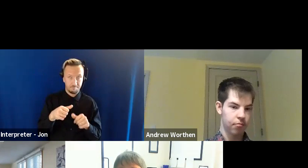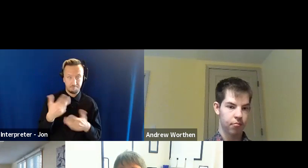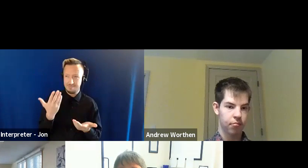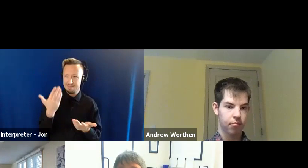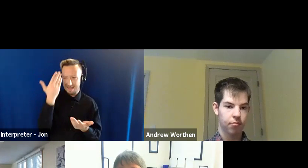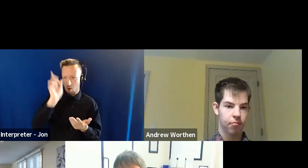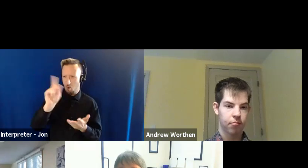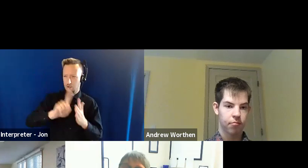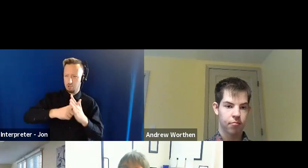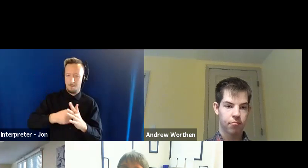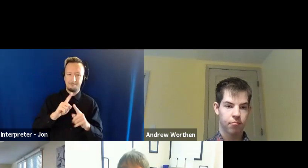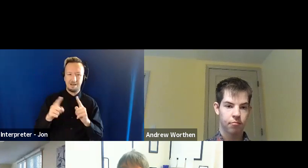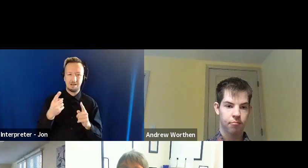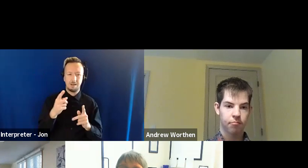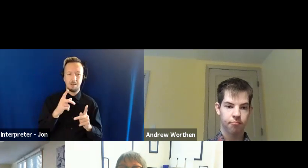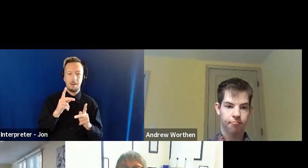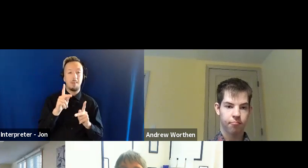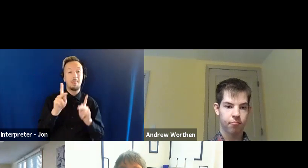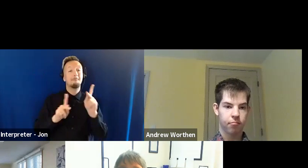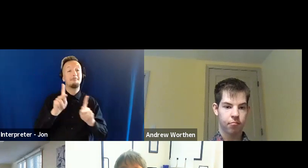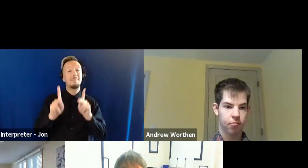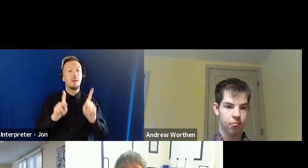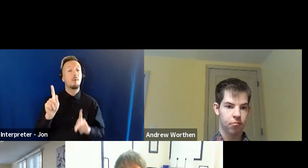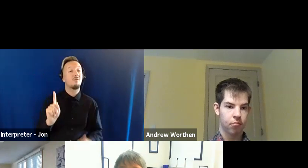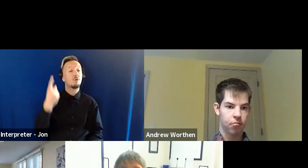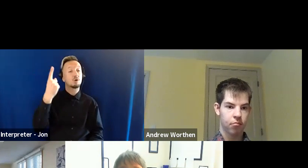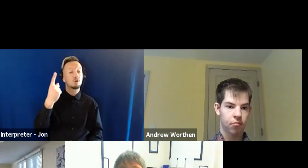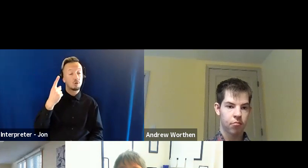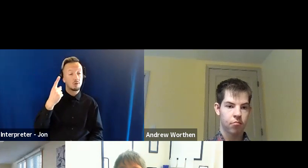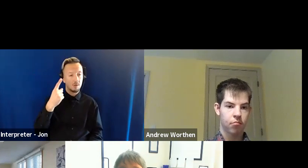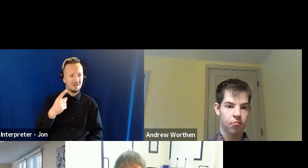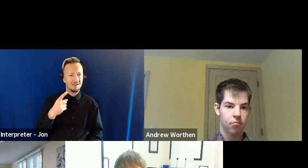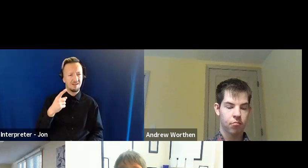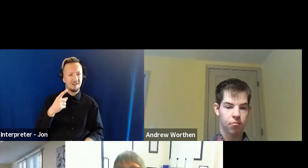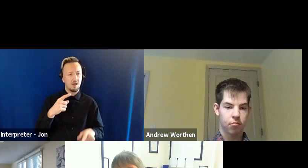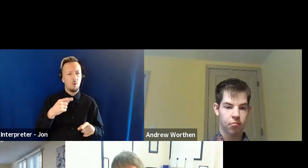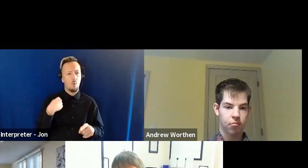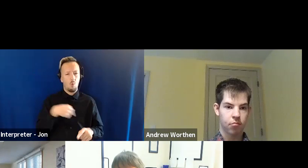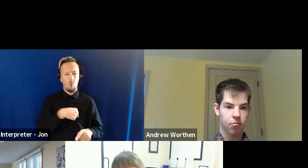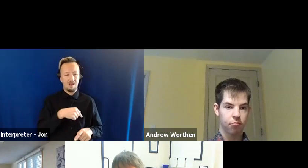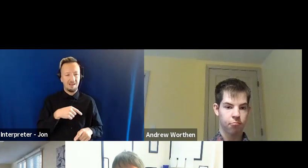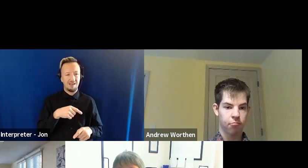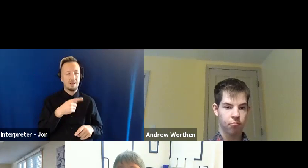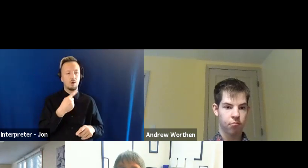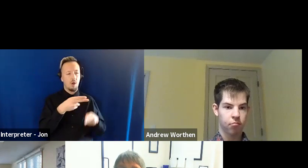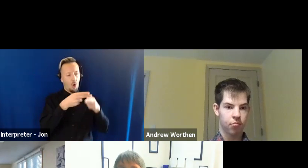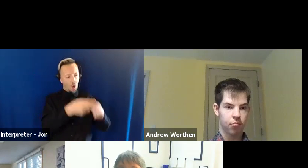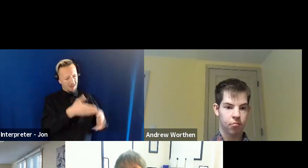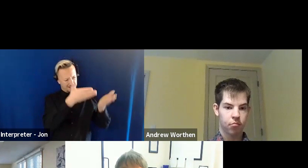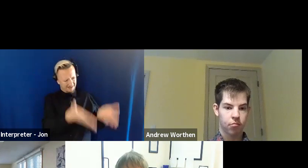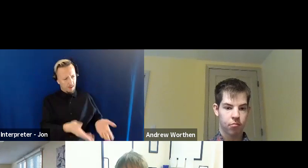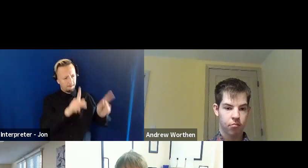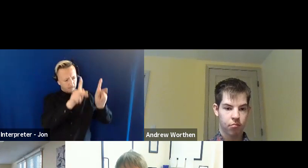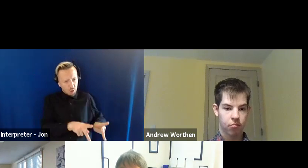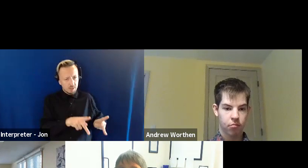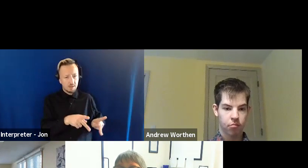it started, said, well, the People First movement said we need to start saying people, then the disability. You know, people